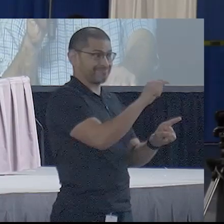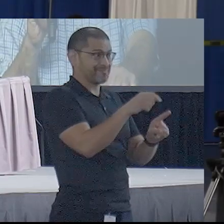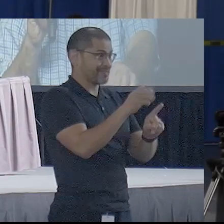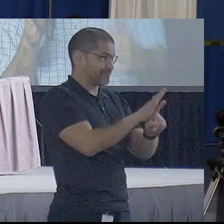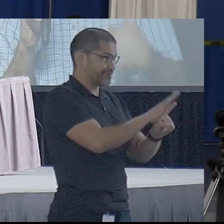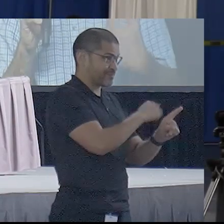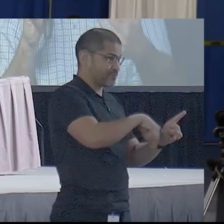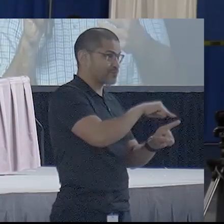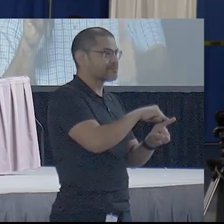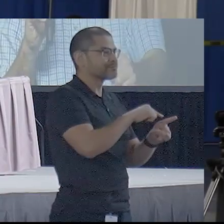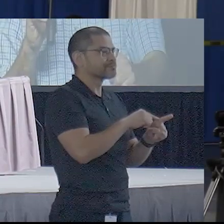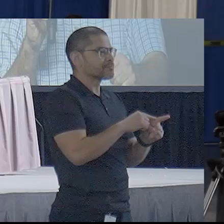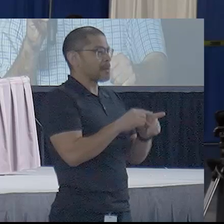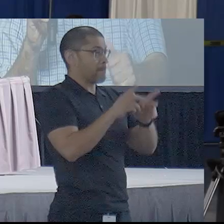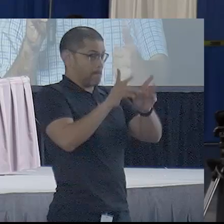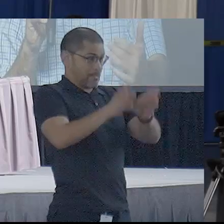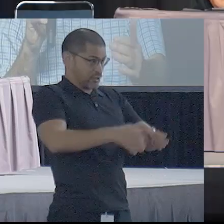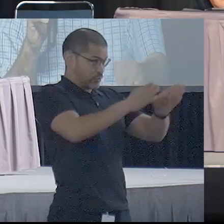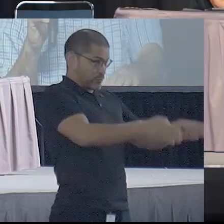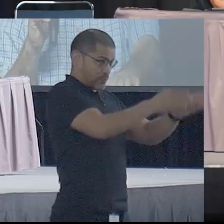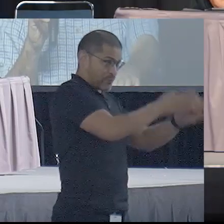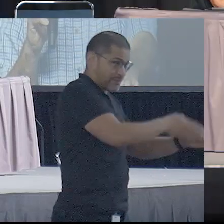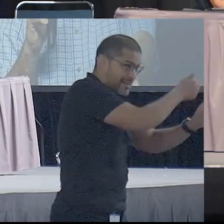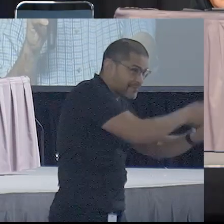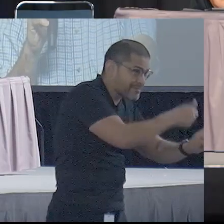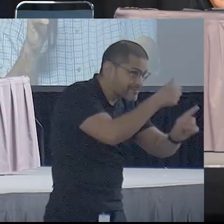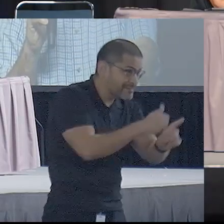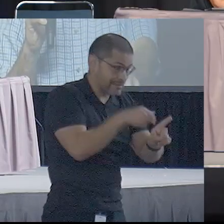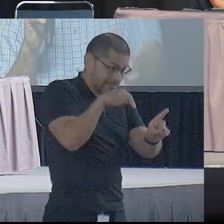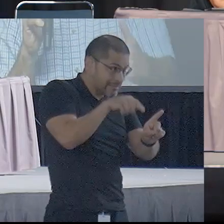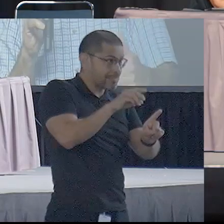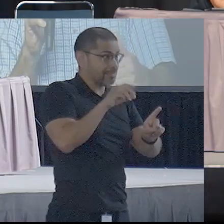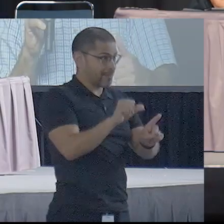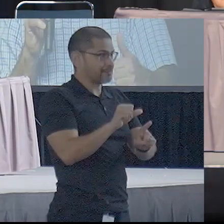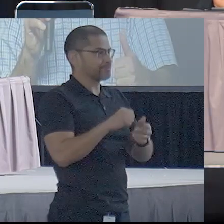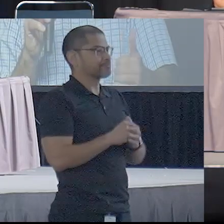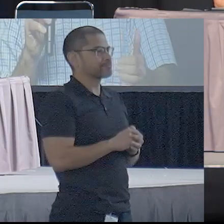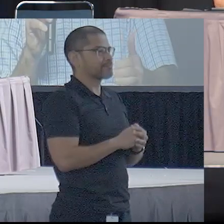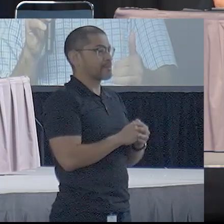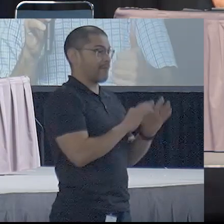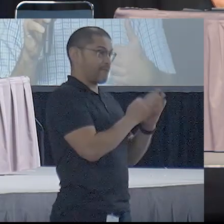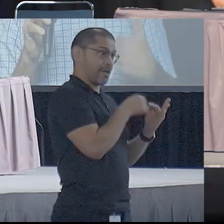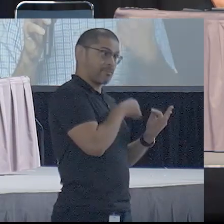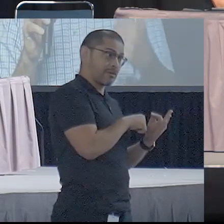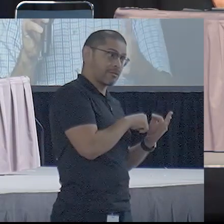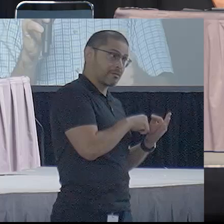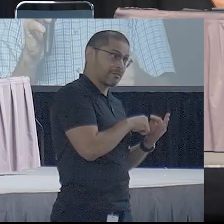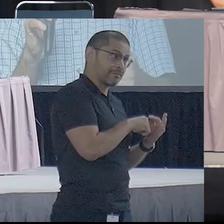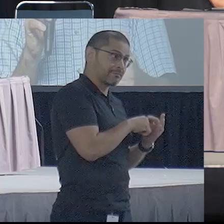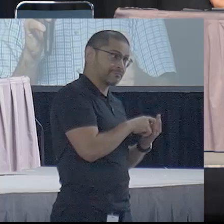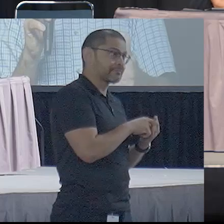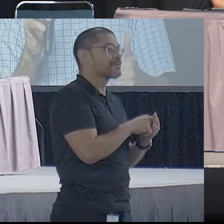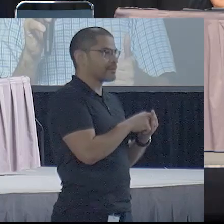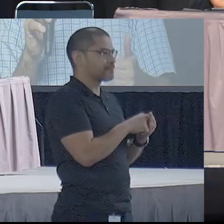their family. I'm a father of 3 kids, and our family's needs are pretty specific. We have a family member